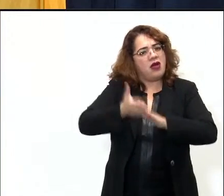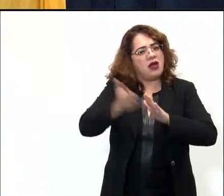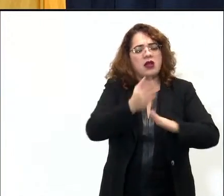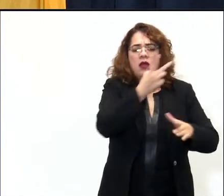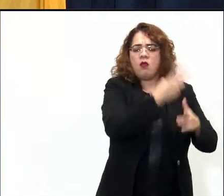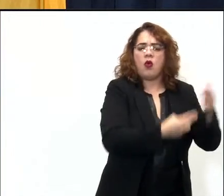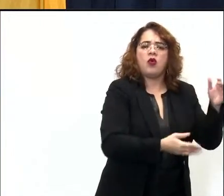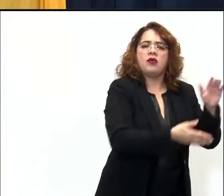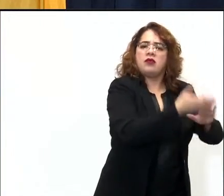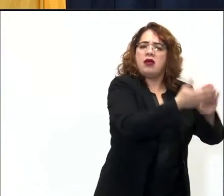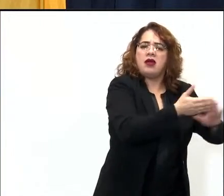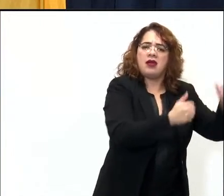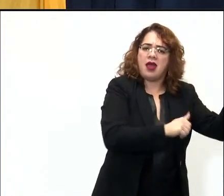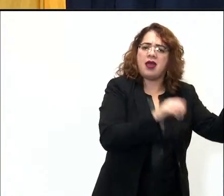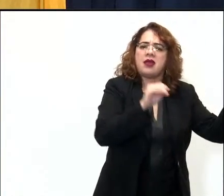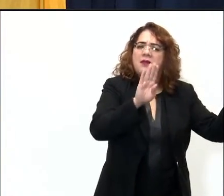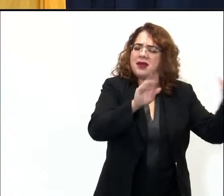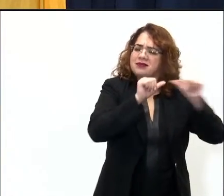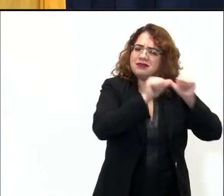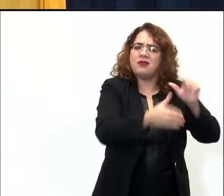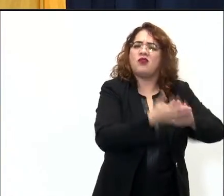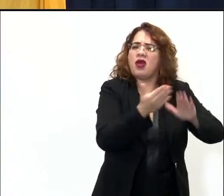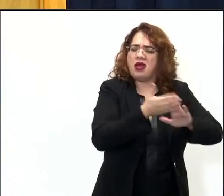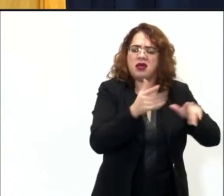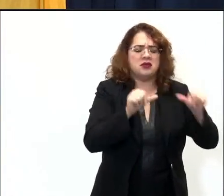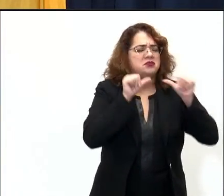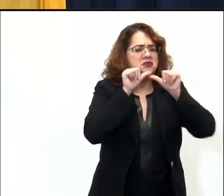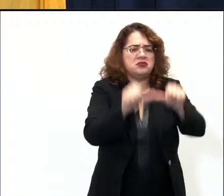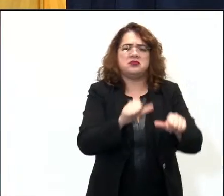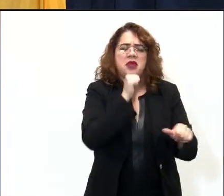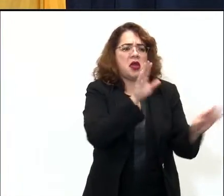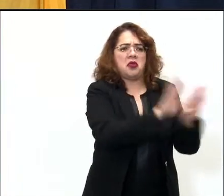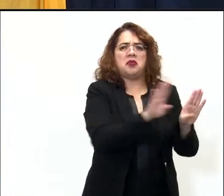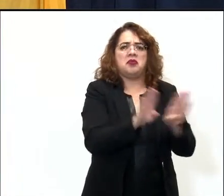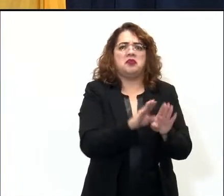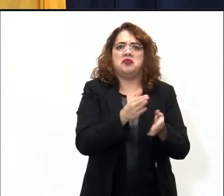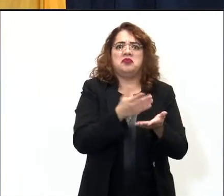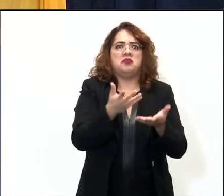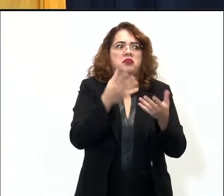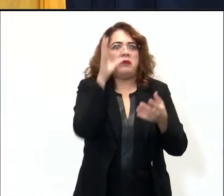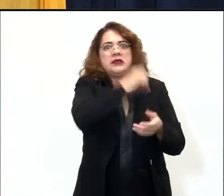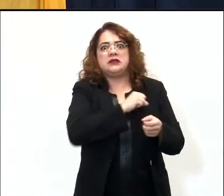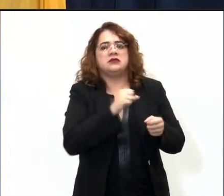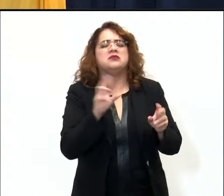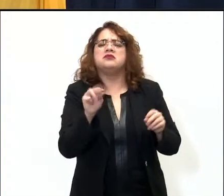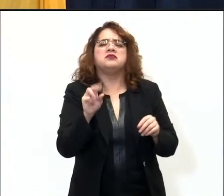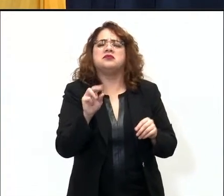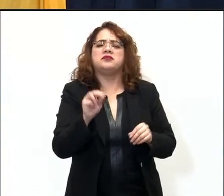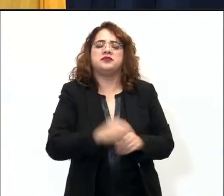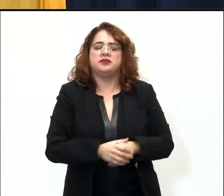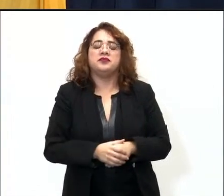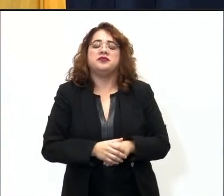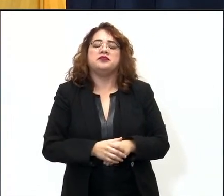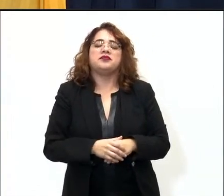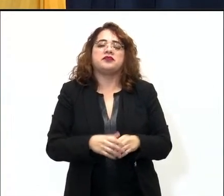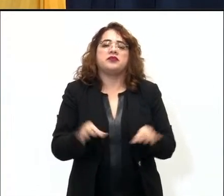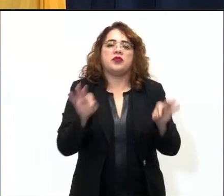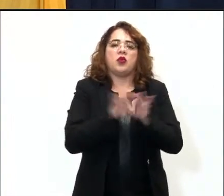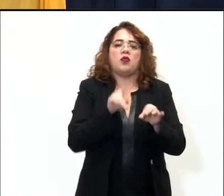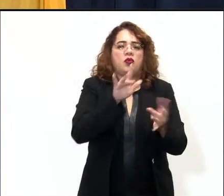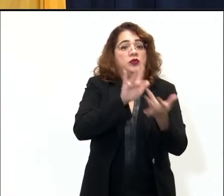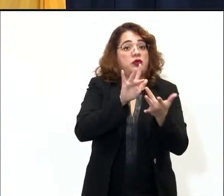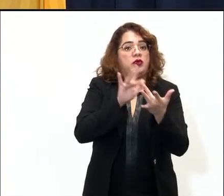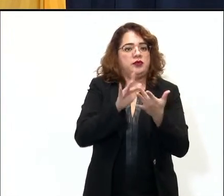continues. Now let's talk about the next phase. And as we go into this next phase, one of the questions